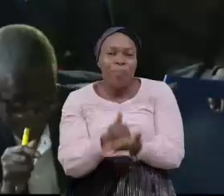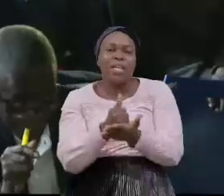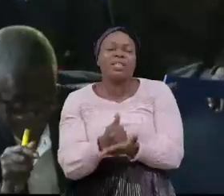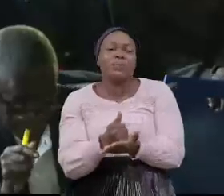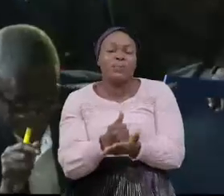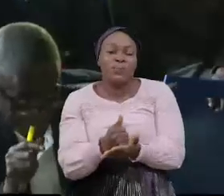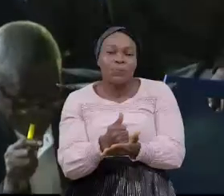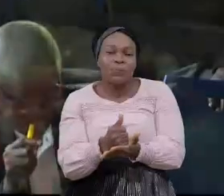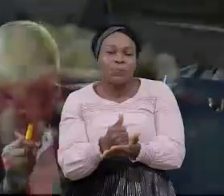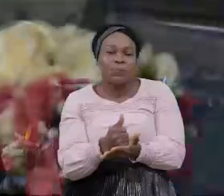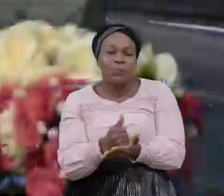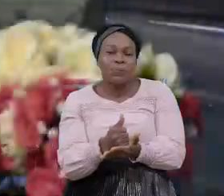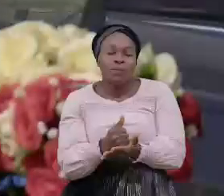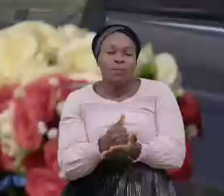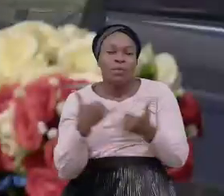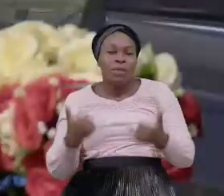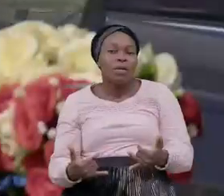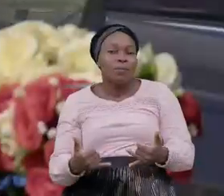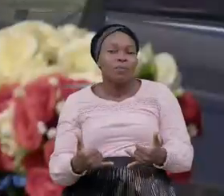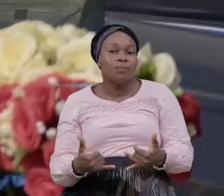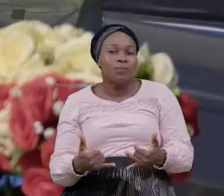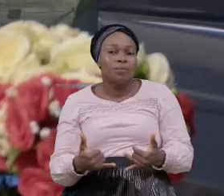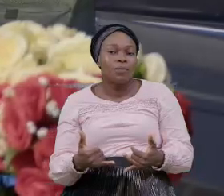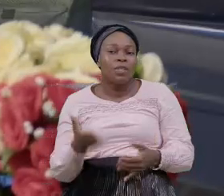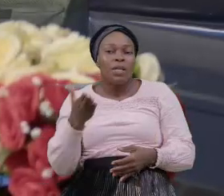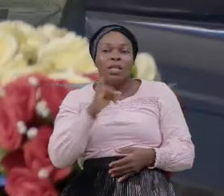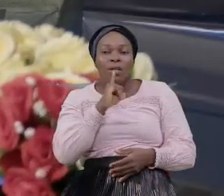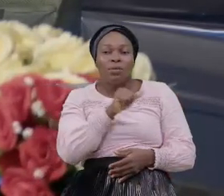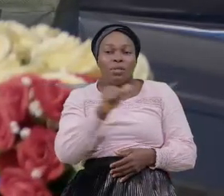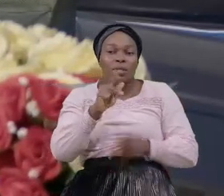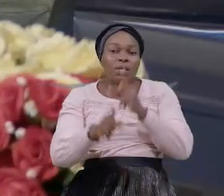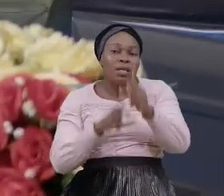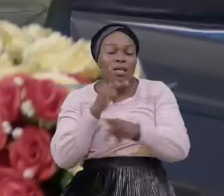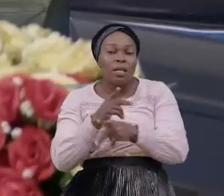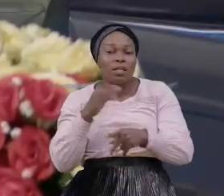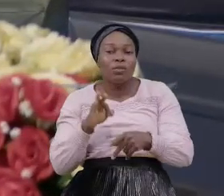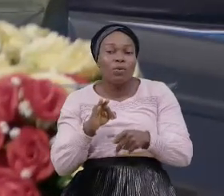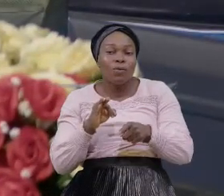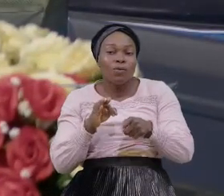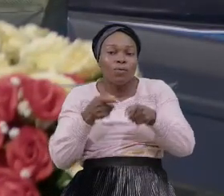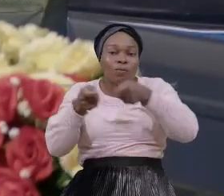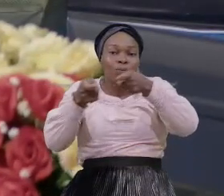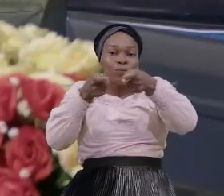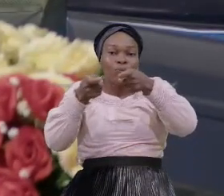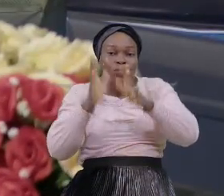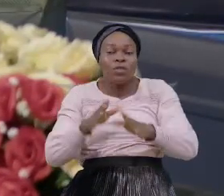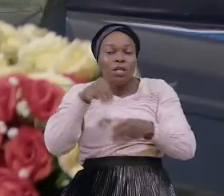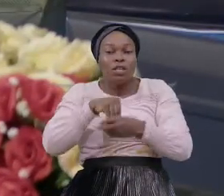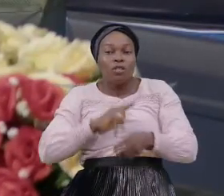Now, there is a kind of monitor inside us, spiritually,